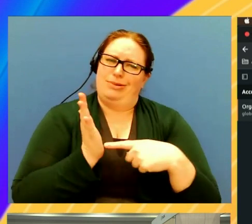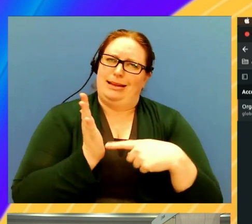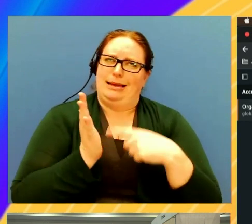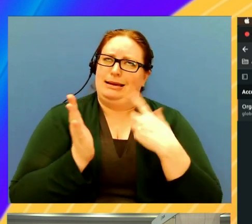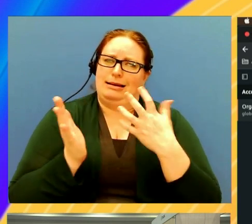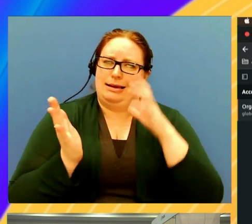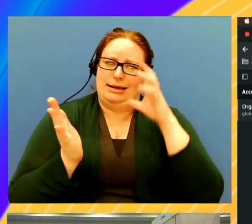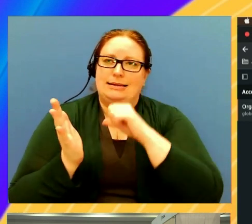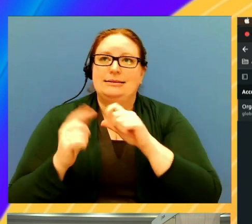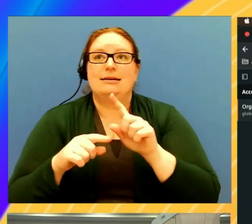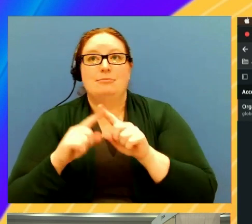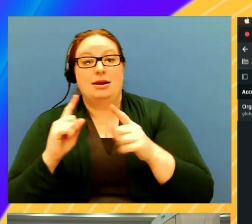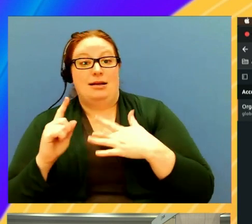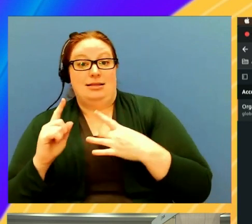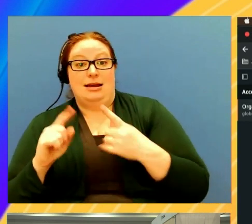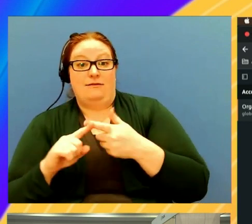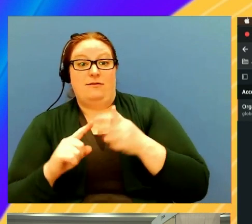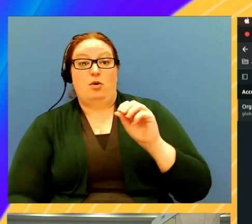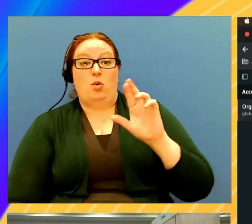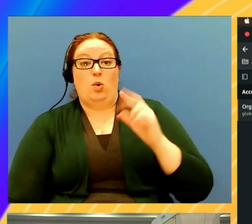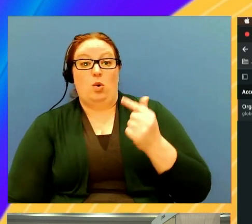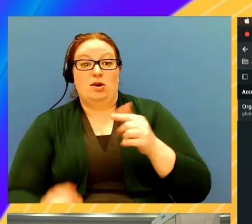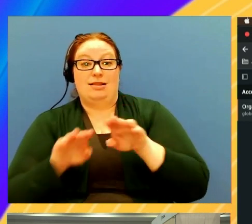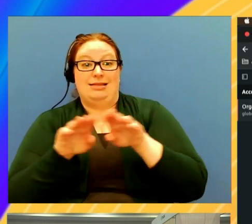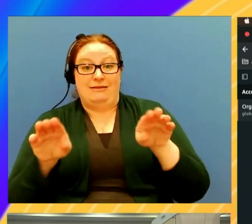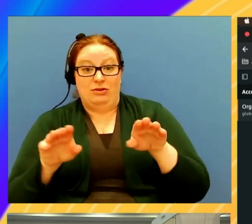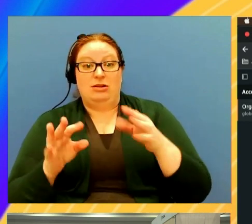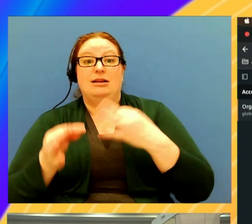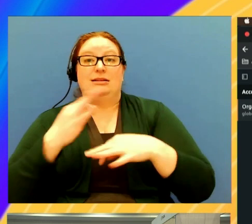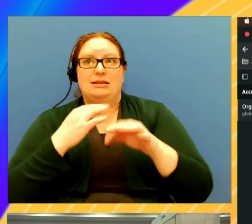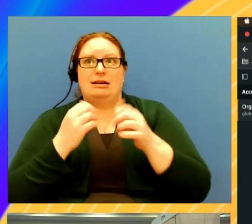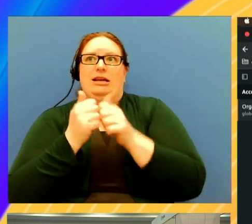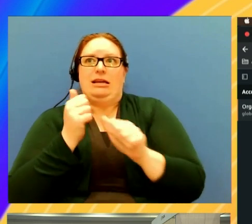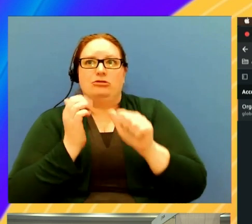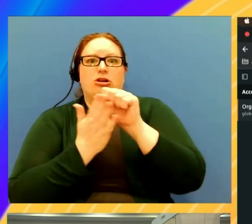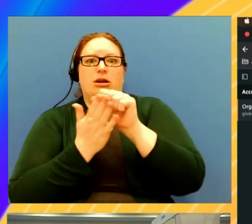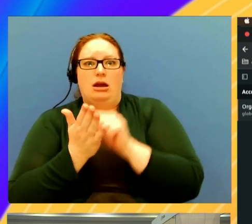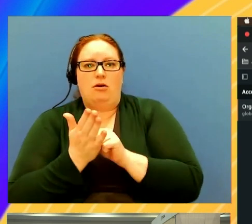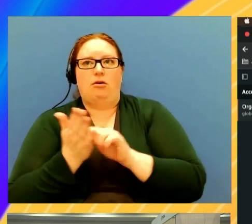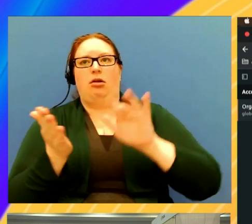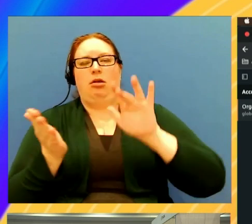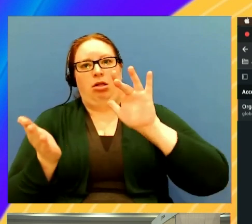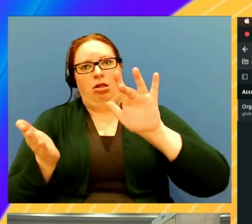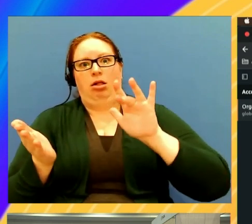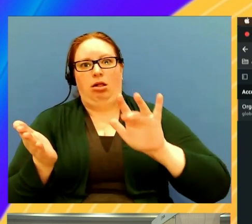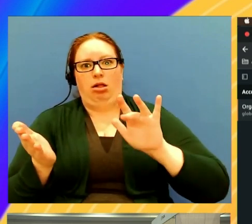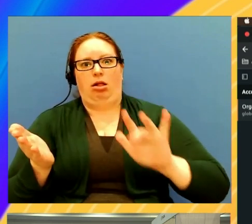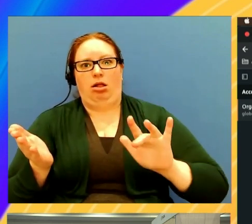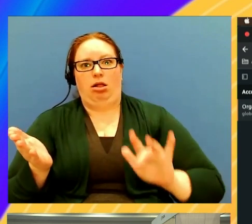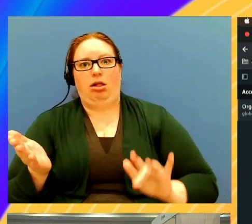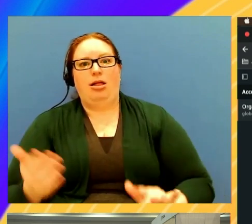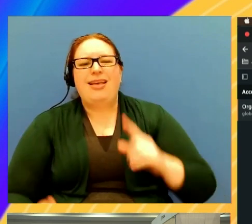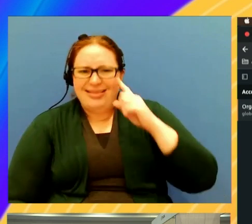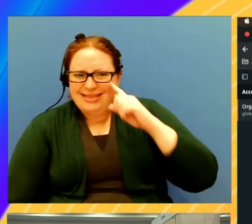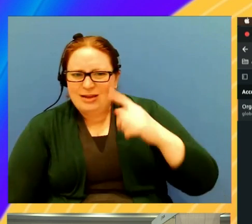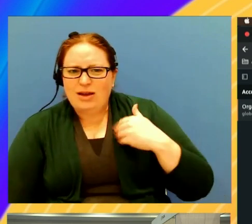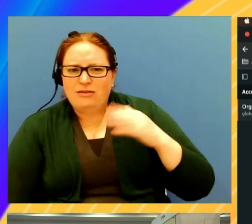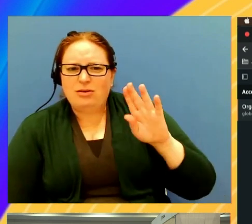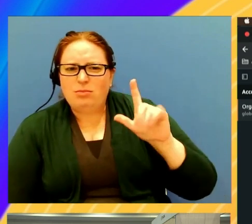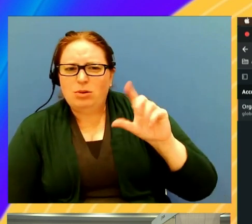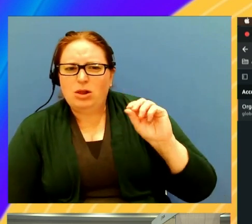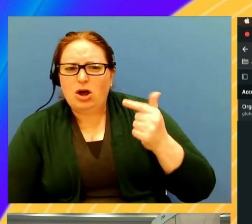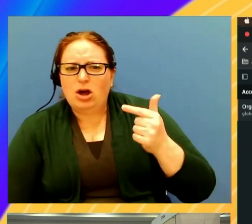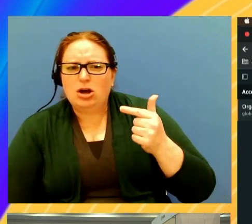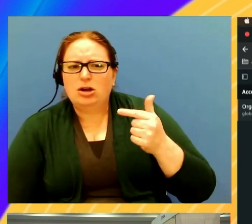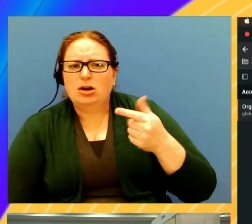could do this from the organization's level instead of having to go into each individual account. And I believe there's even a blog post on how to do this programmatically